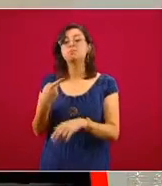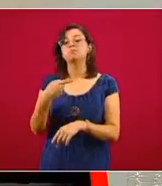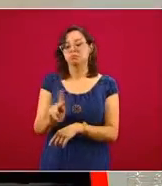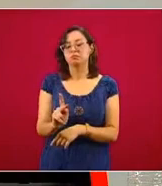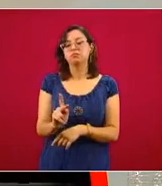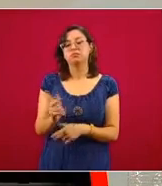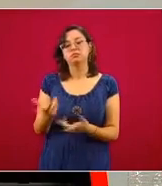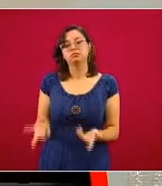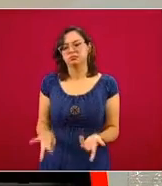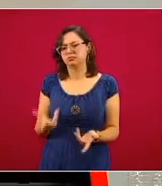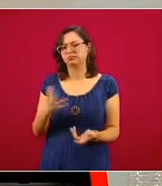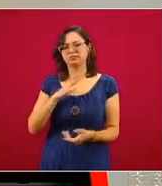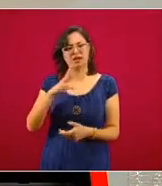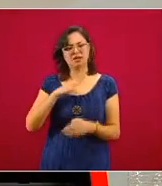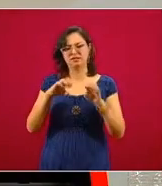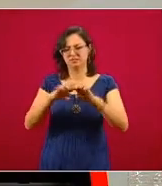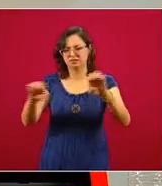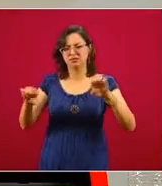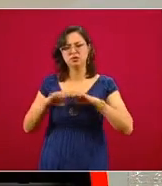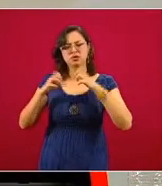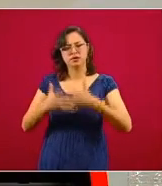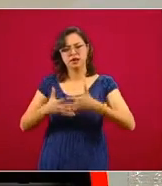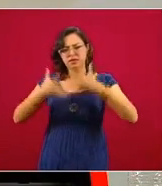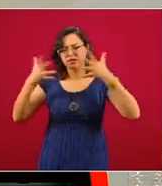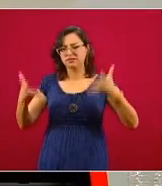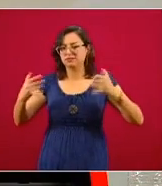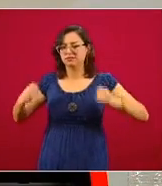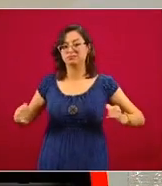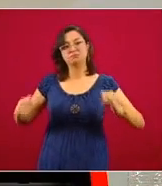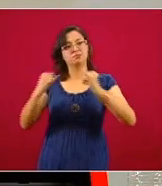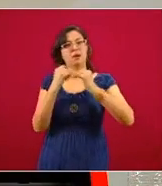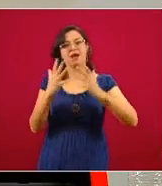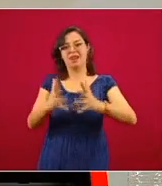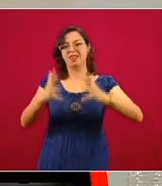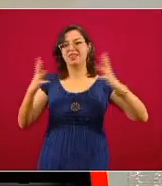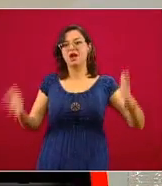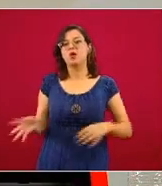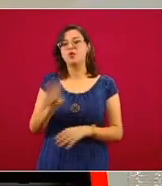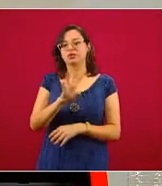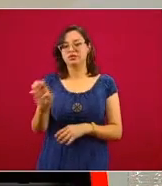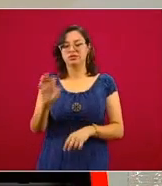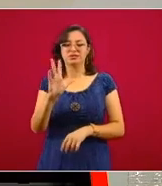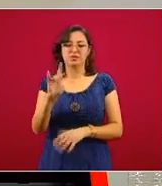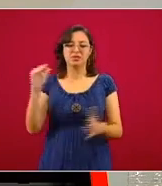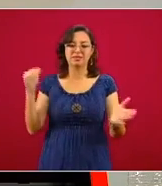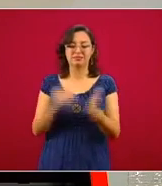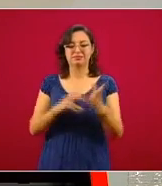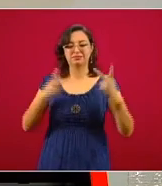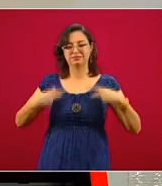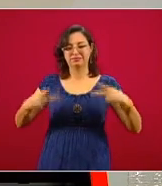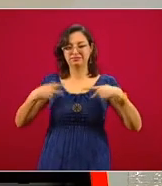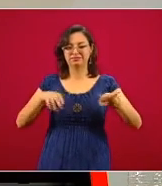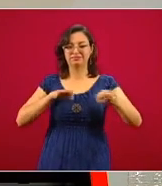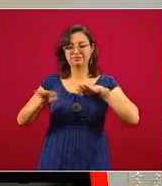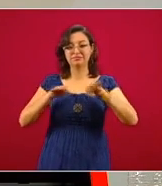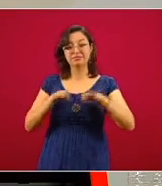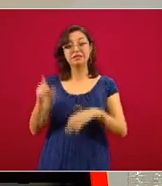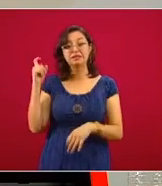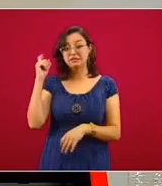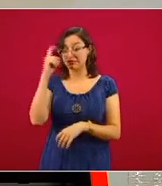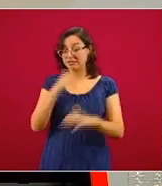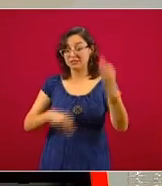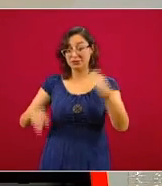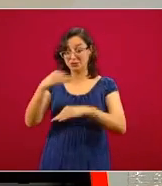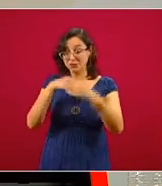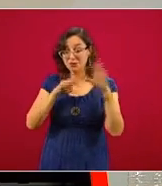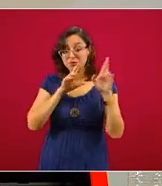there's a really great team over at the Mexican Social Security Institute. We have 450,000 workers. It would be hard to answer